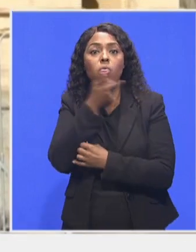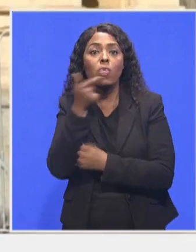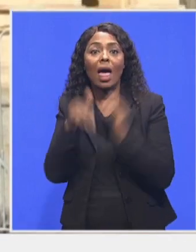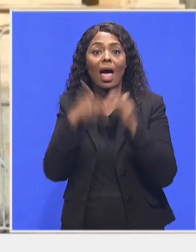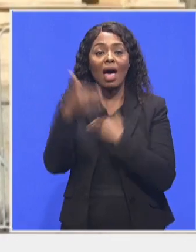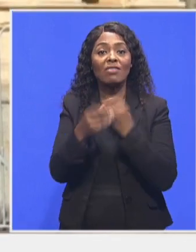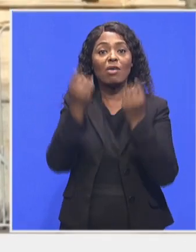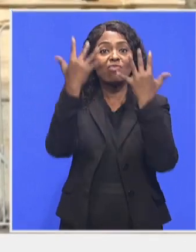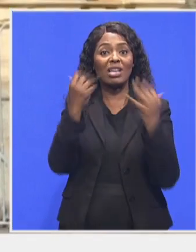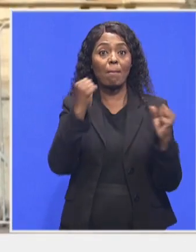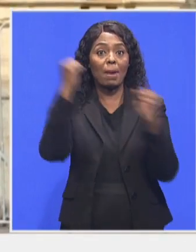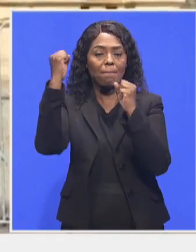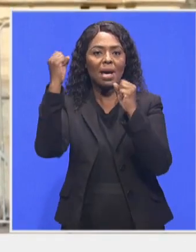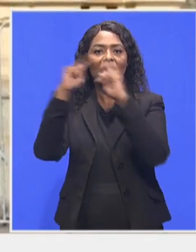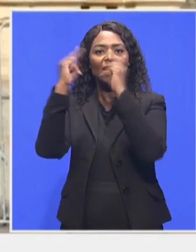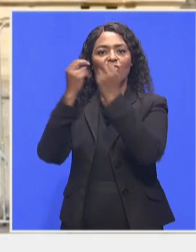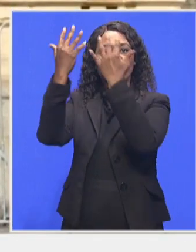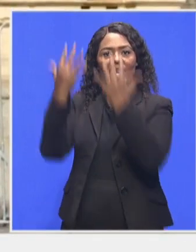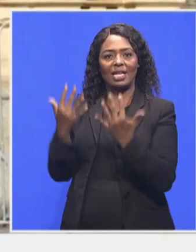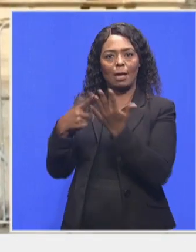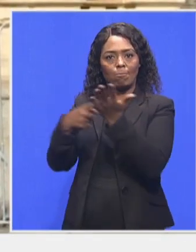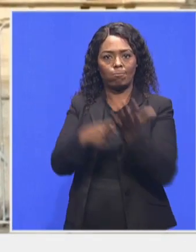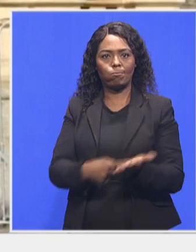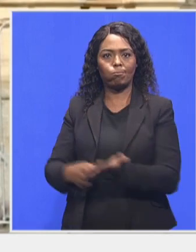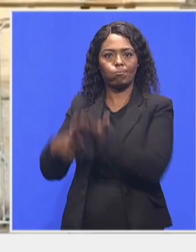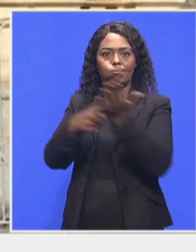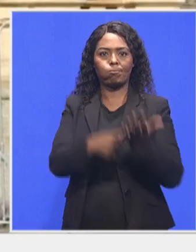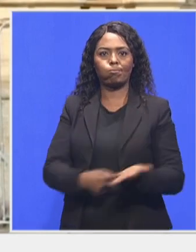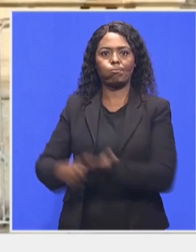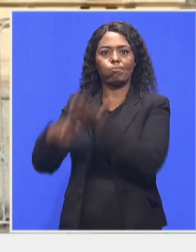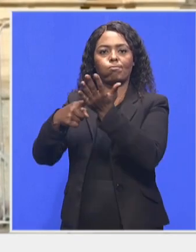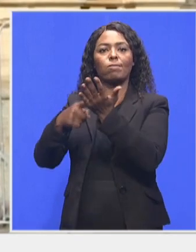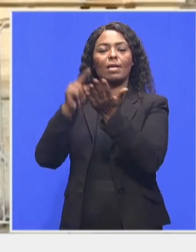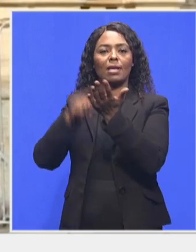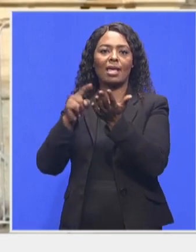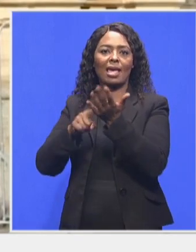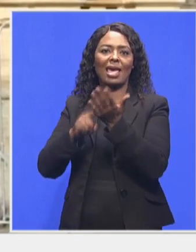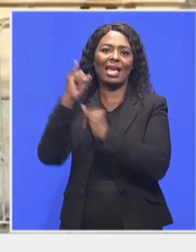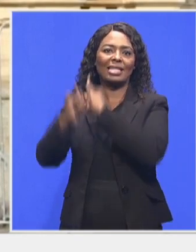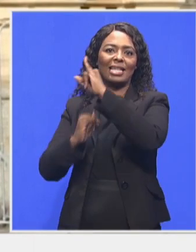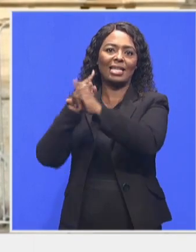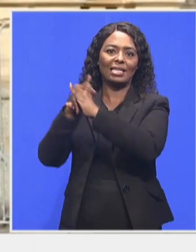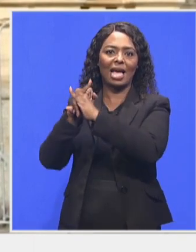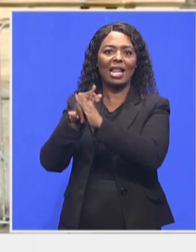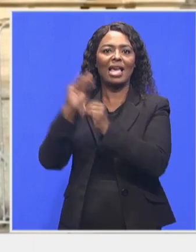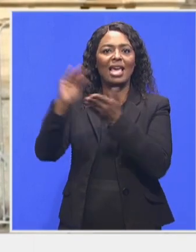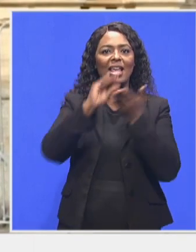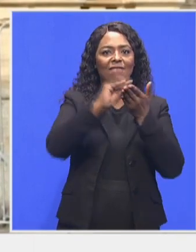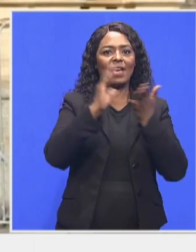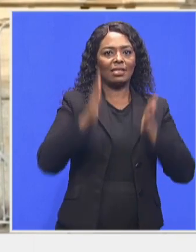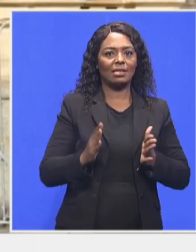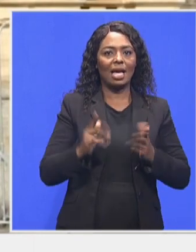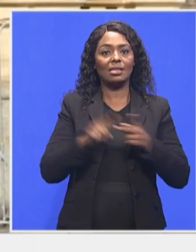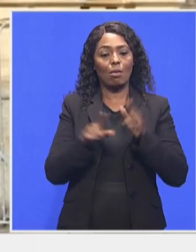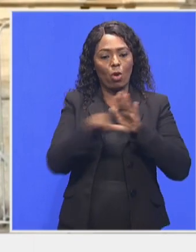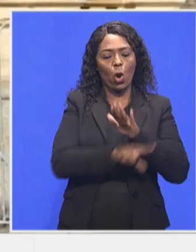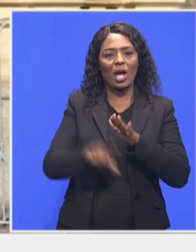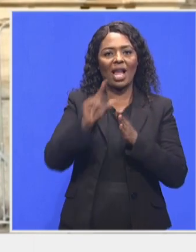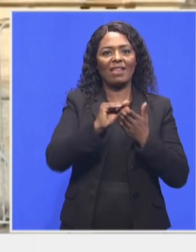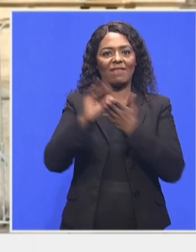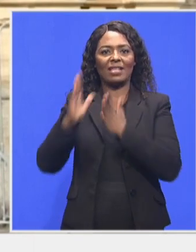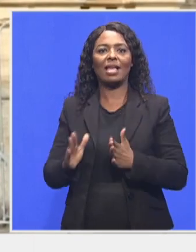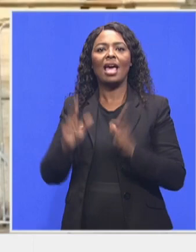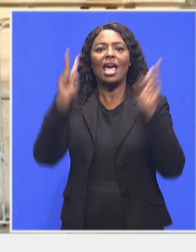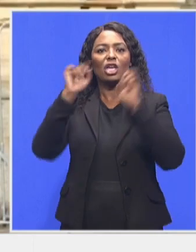budget, National Treasury is going to engage with especially international investors as well as local investors around